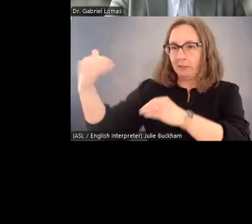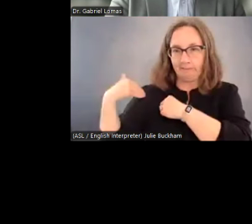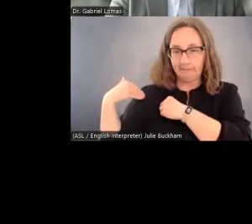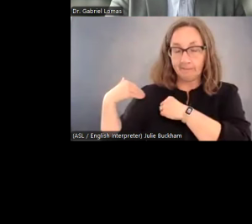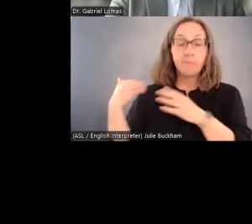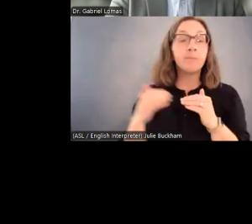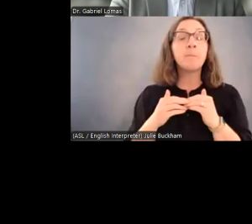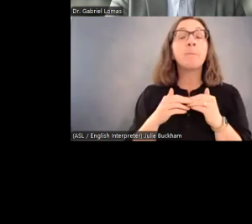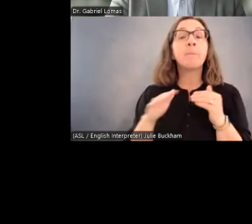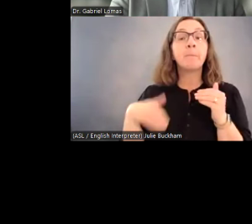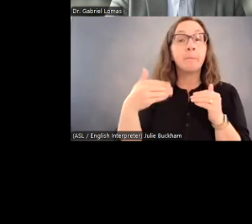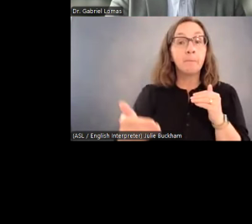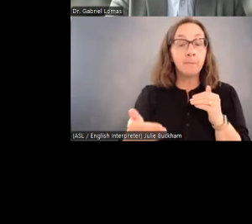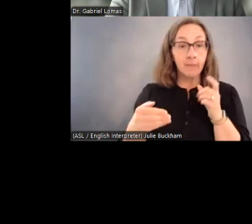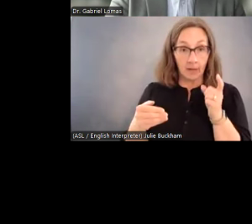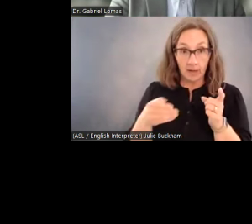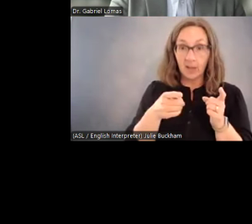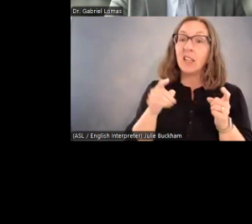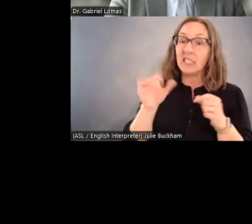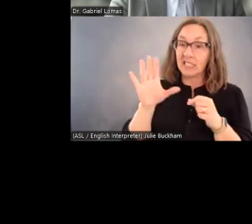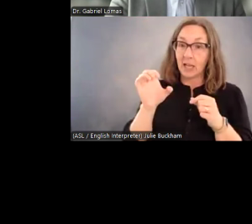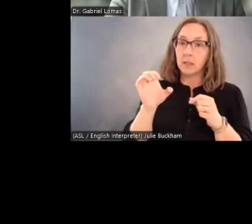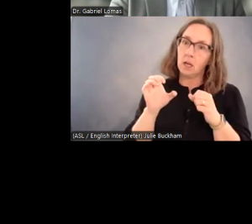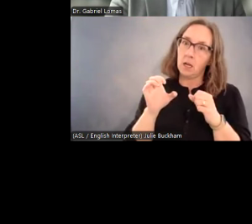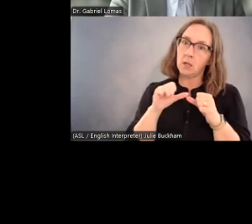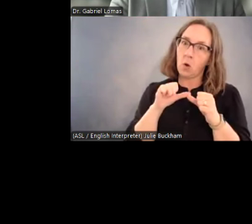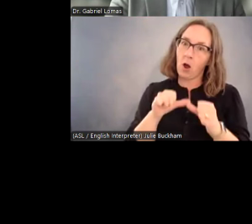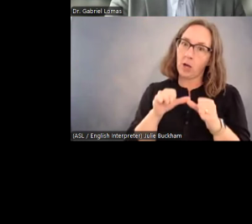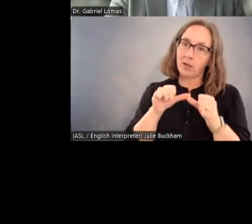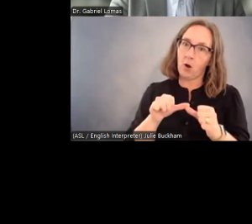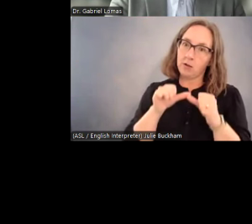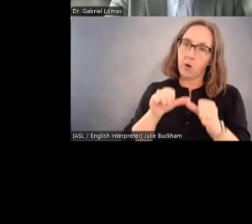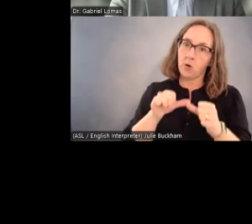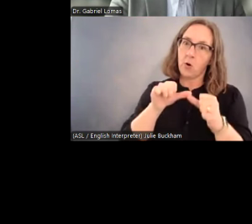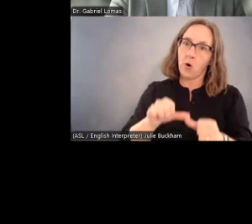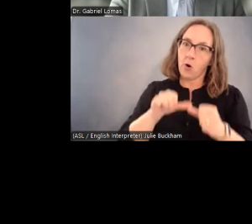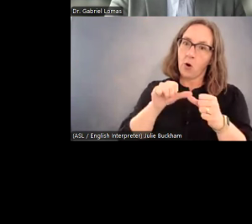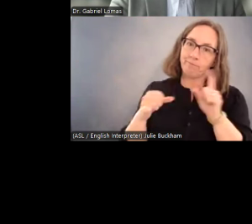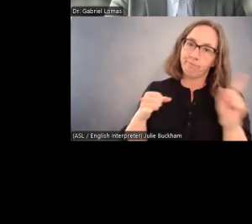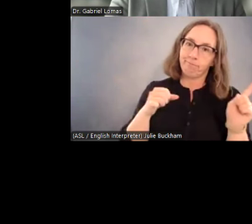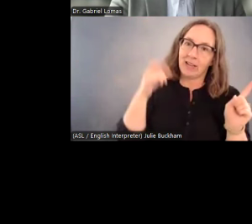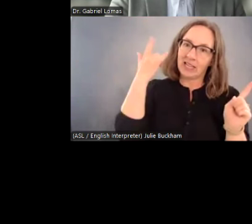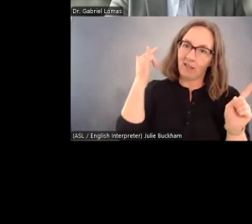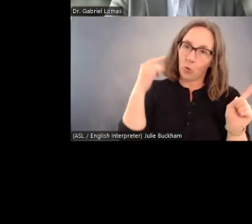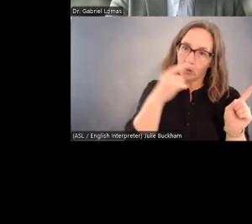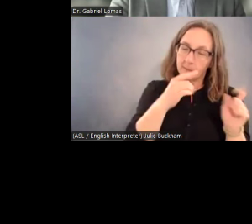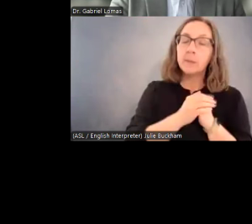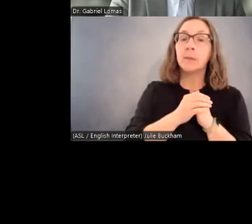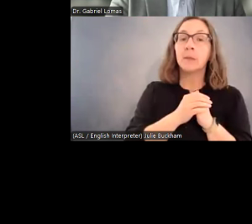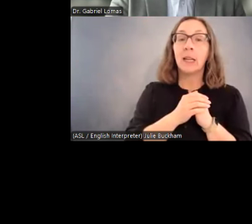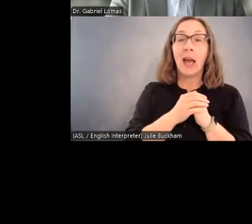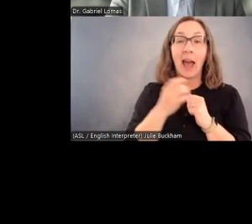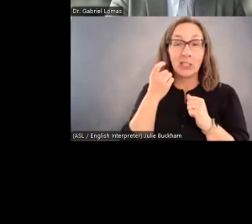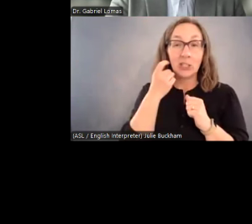This is a case that is going on and on and on and on and on and on in California. And they just found that they were